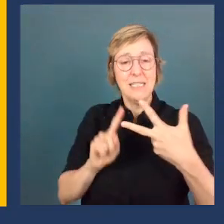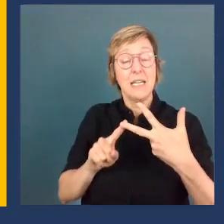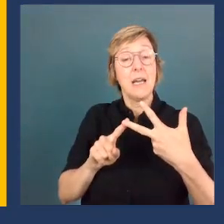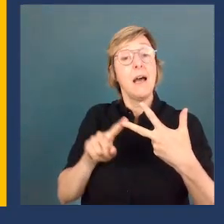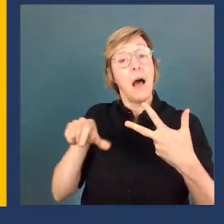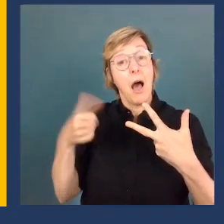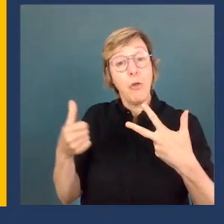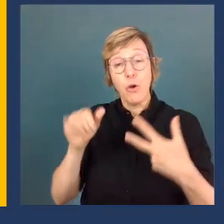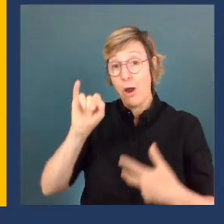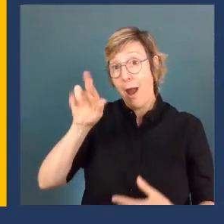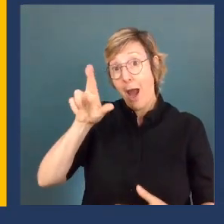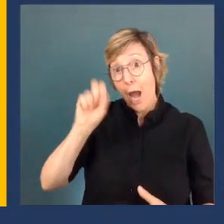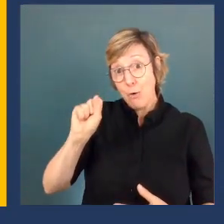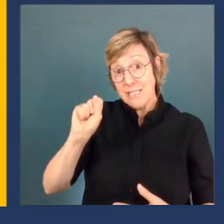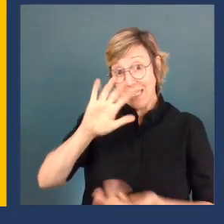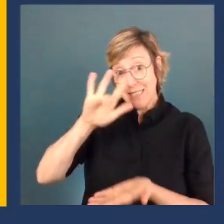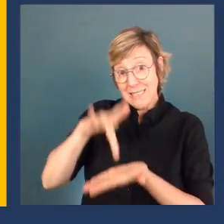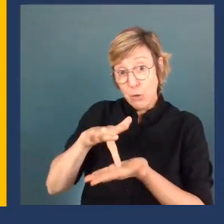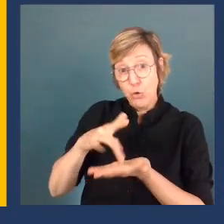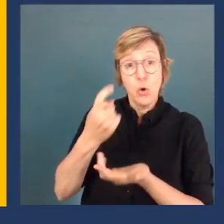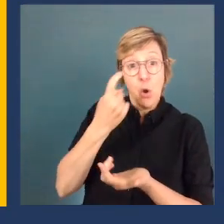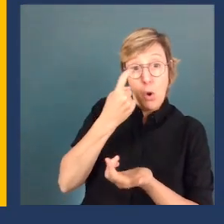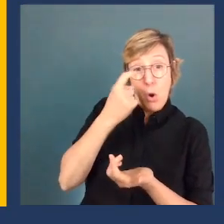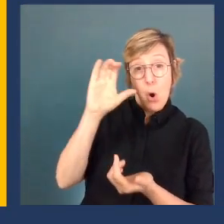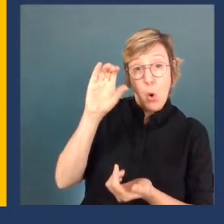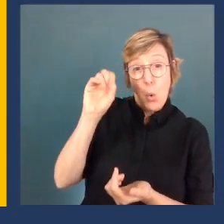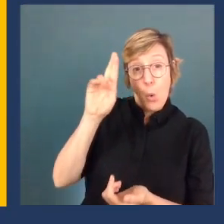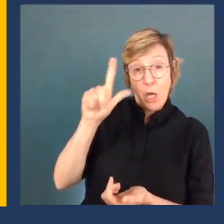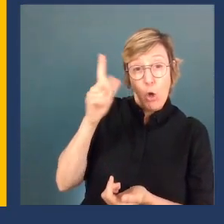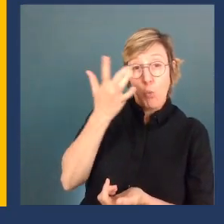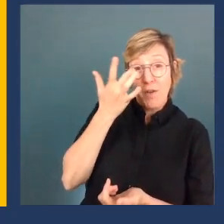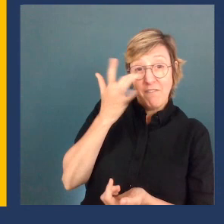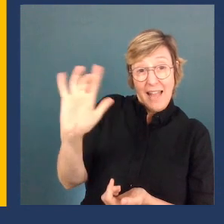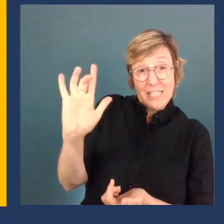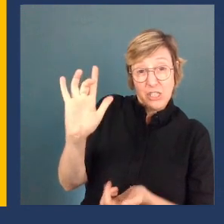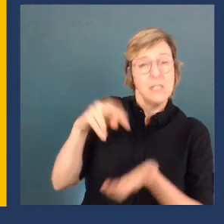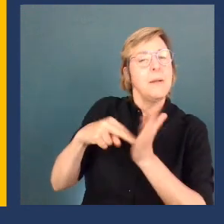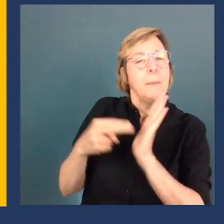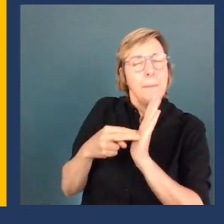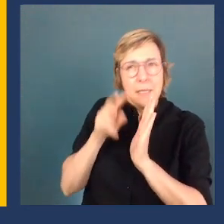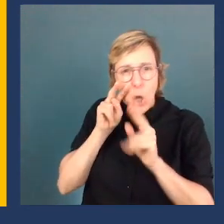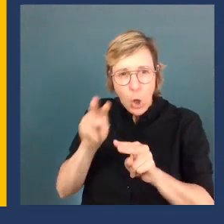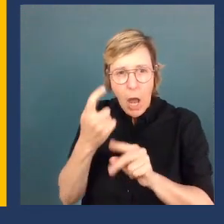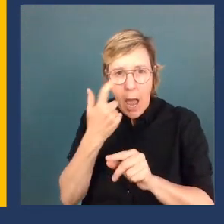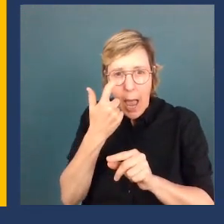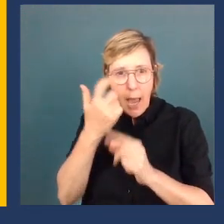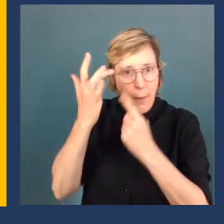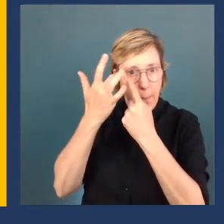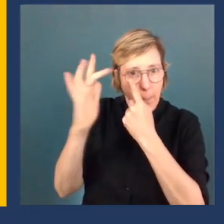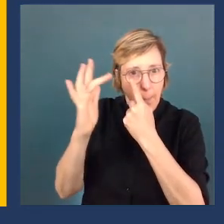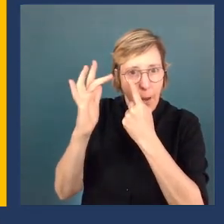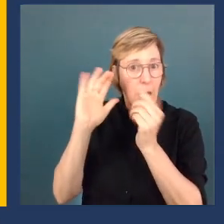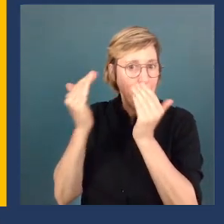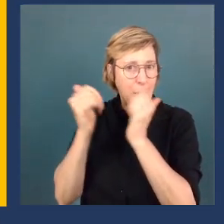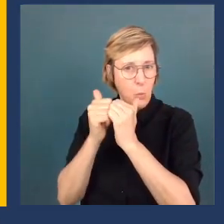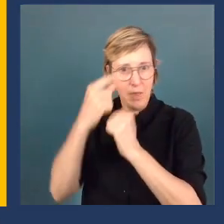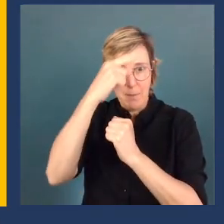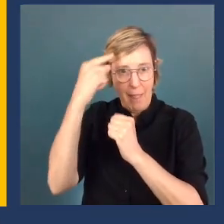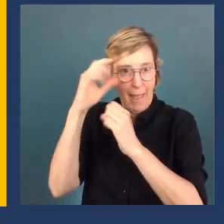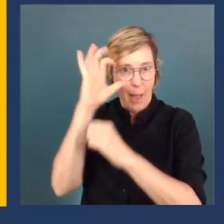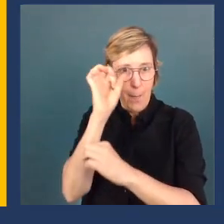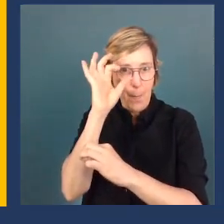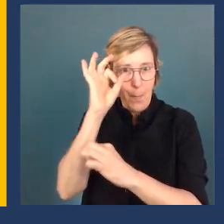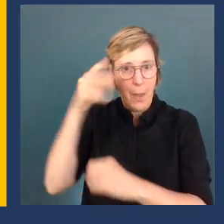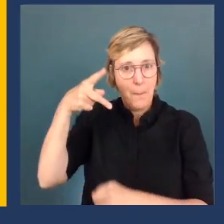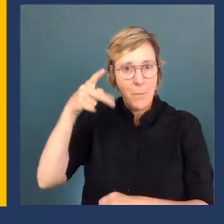iris center corneal reflection, basically looking at the glint in your eye in comparison to where your pupil is located, and then doing a